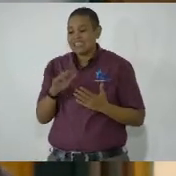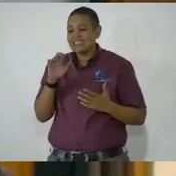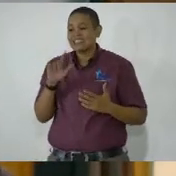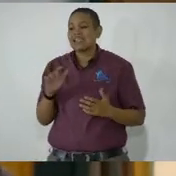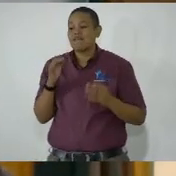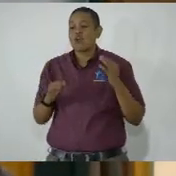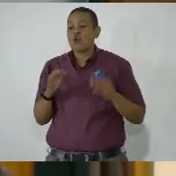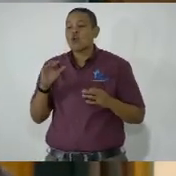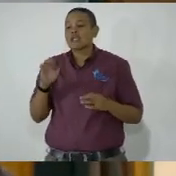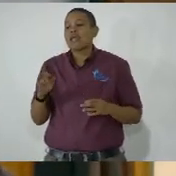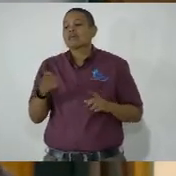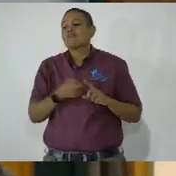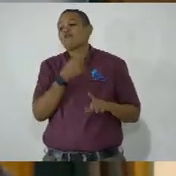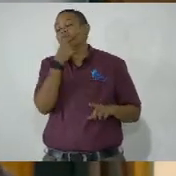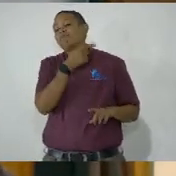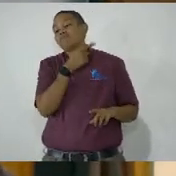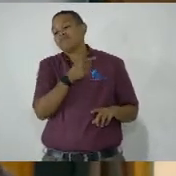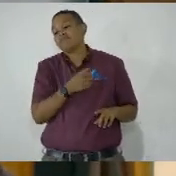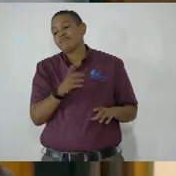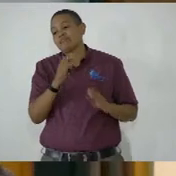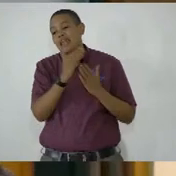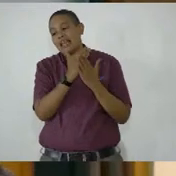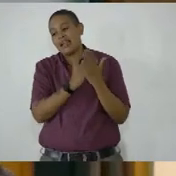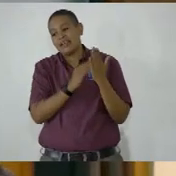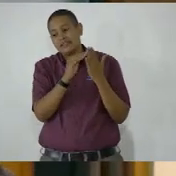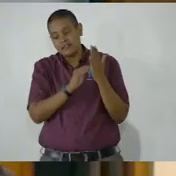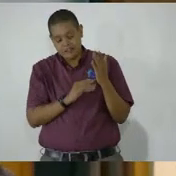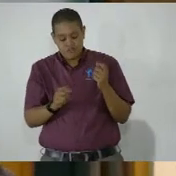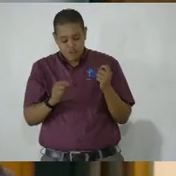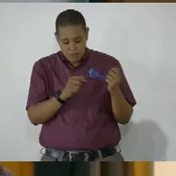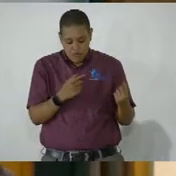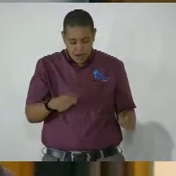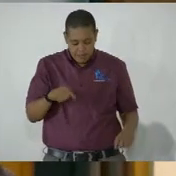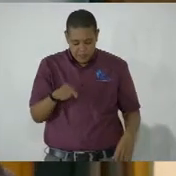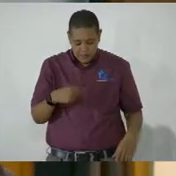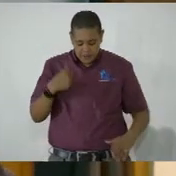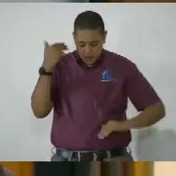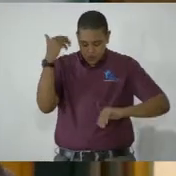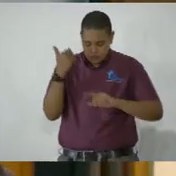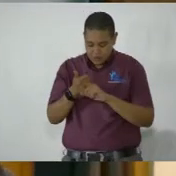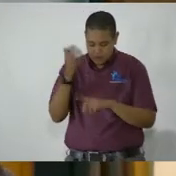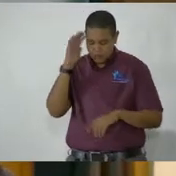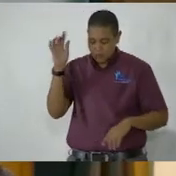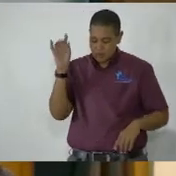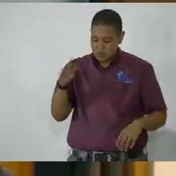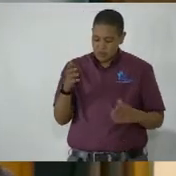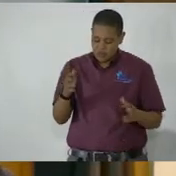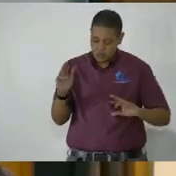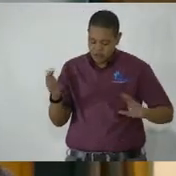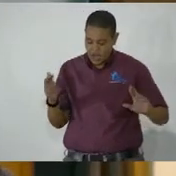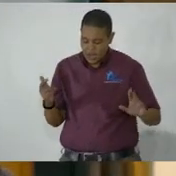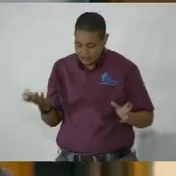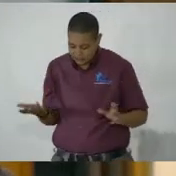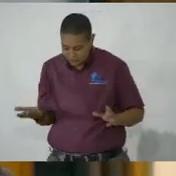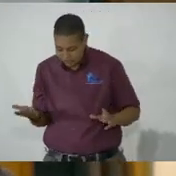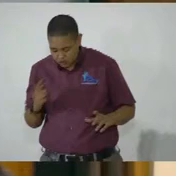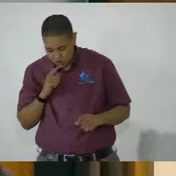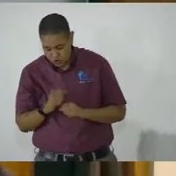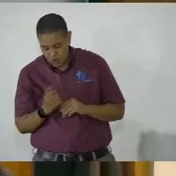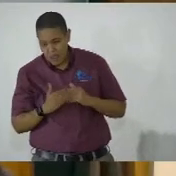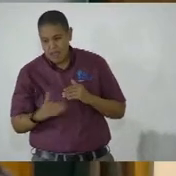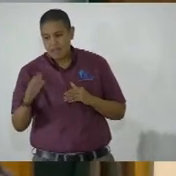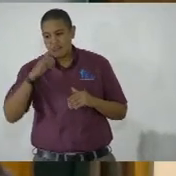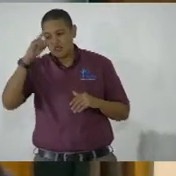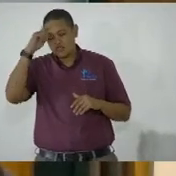cases from the list. And this, Madam Speaker, I hope to put in place shortly after the